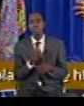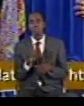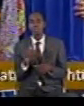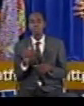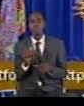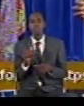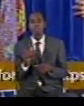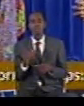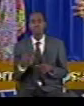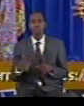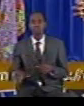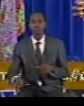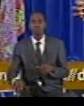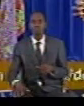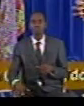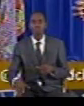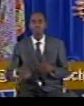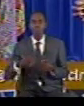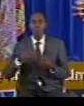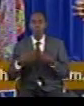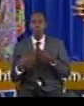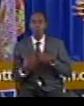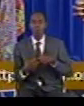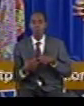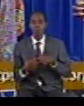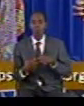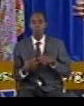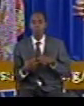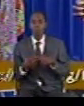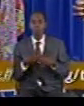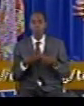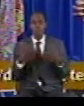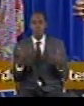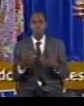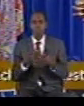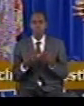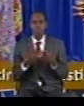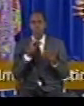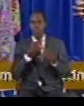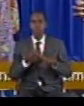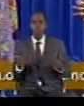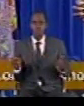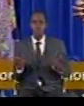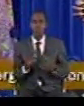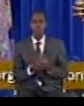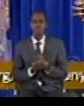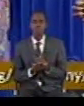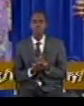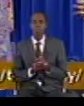osteoarthritis. But today, the story is different. Tell us.